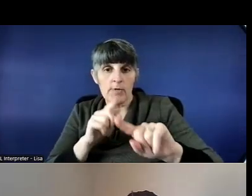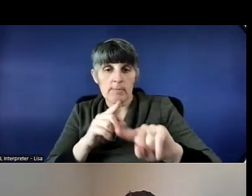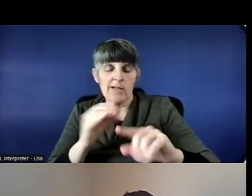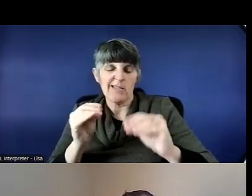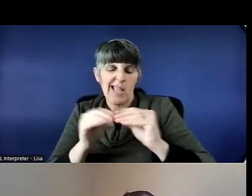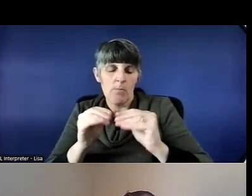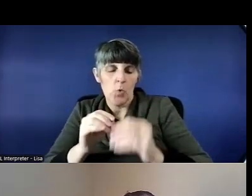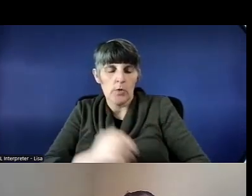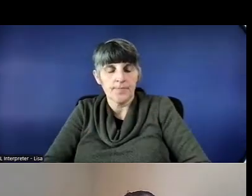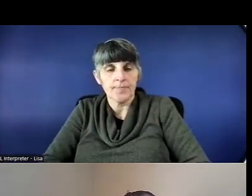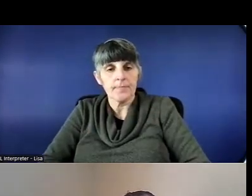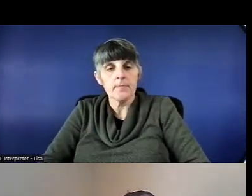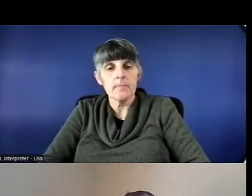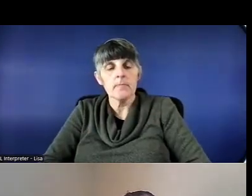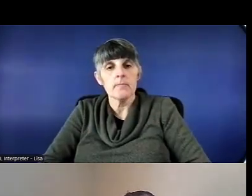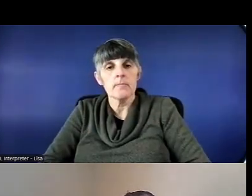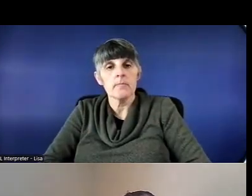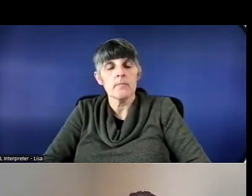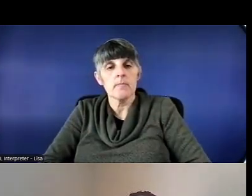more.